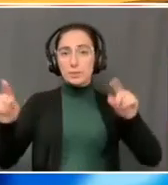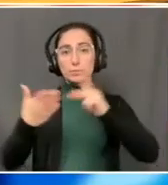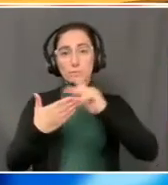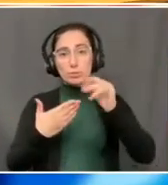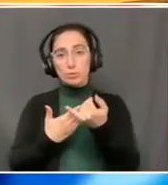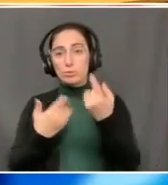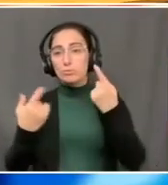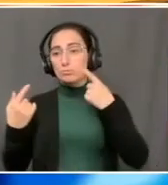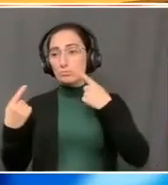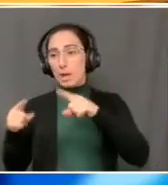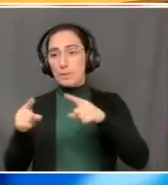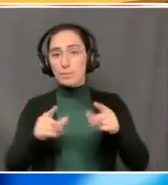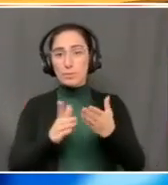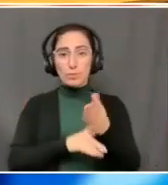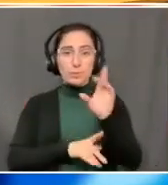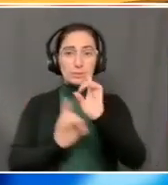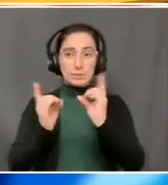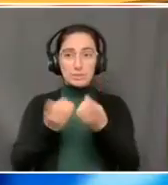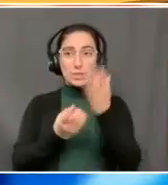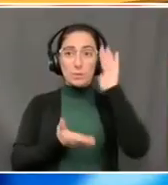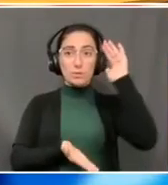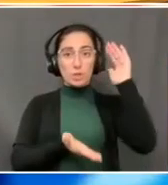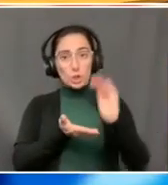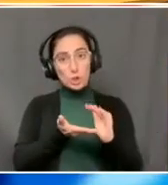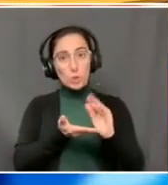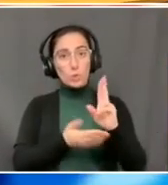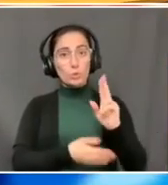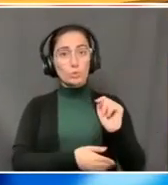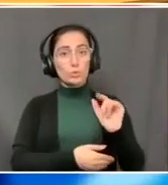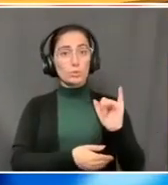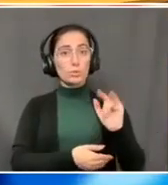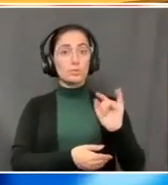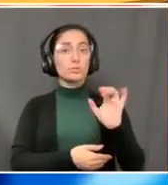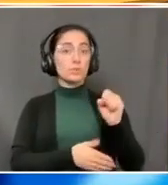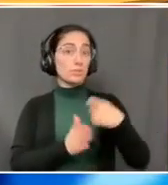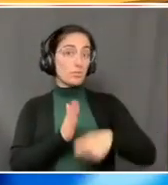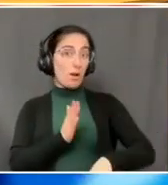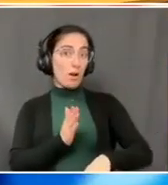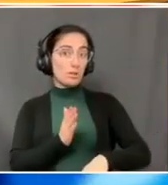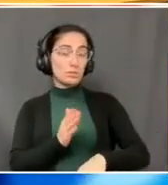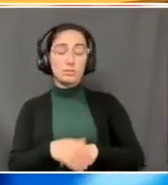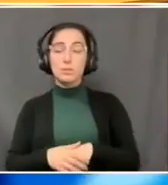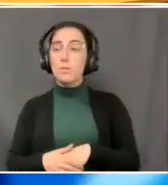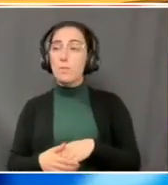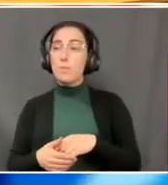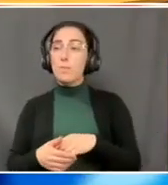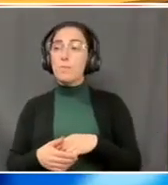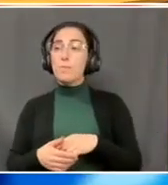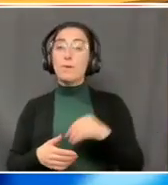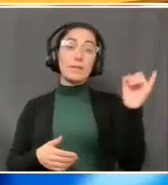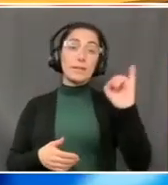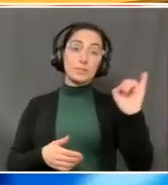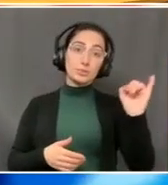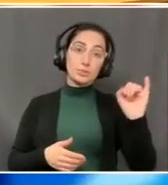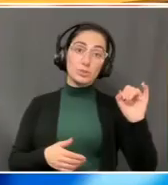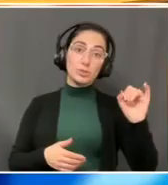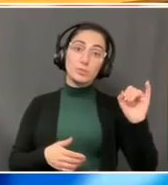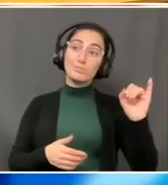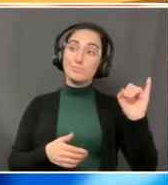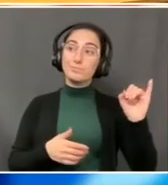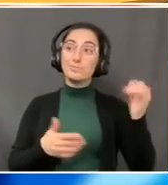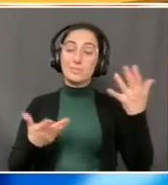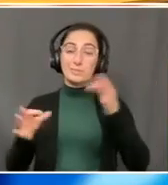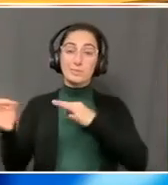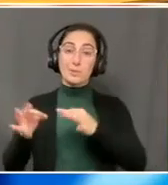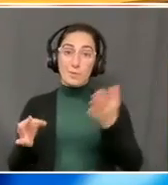will lower utility costs that otherwise would have been incurred. Certainly with insurance premiums, as I described a little bit earlier, we are